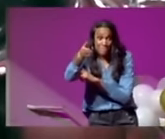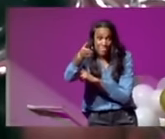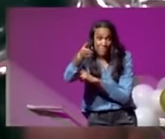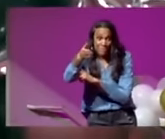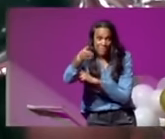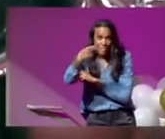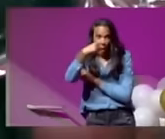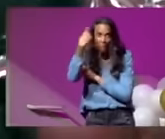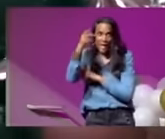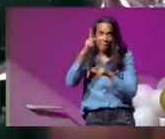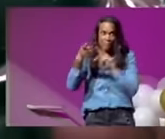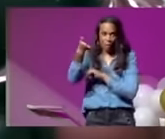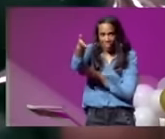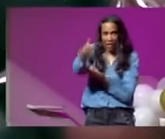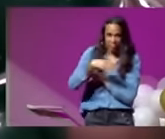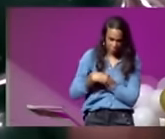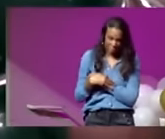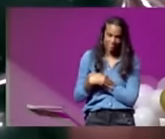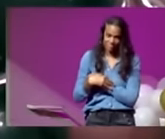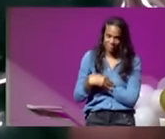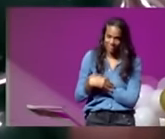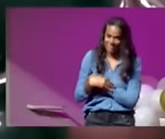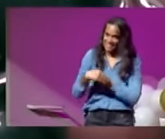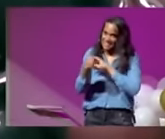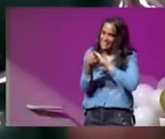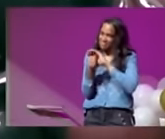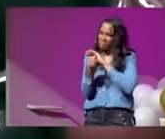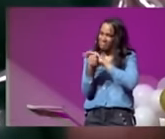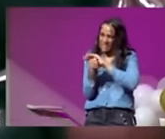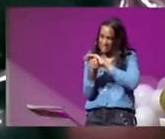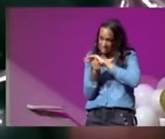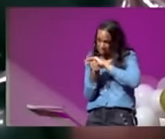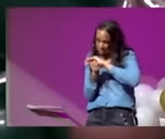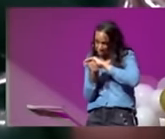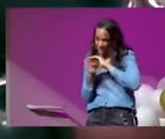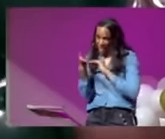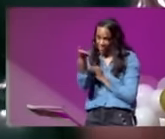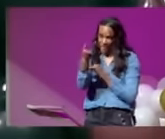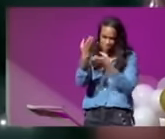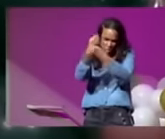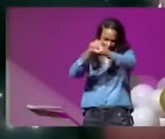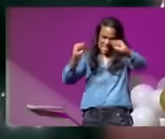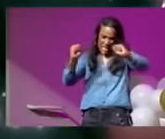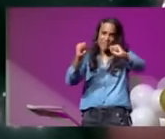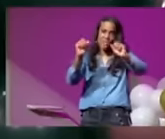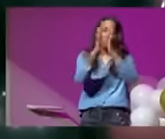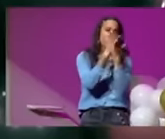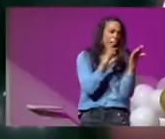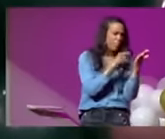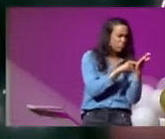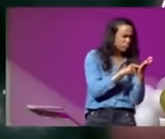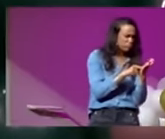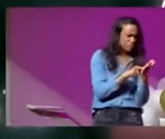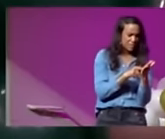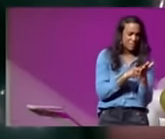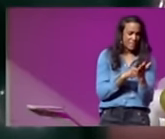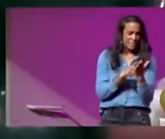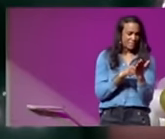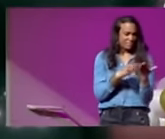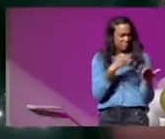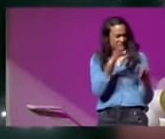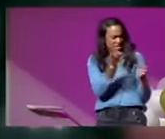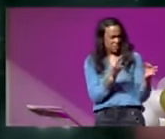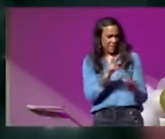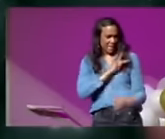stay, receiving refuge and asylum. But wait, the book lets us know Herod dies, and when